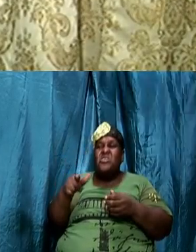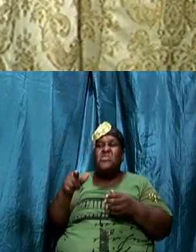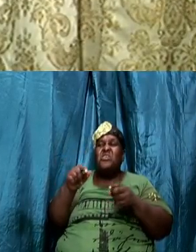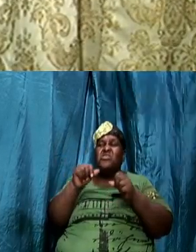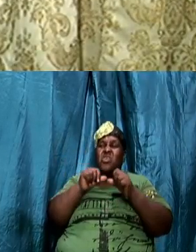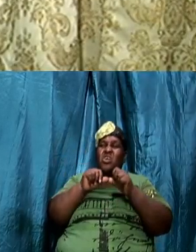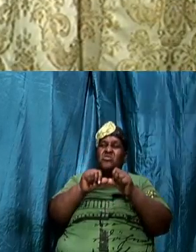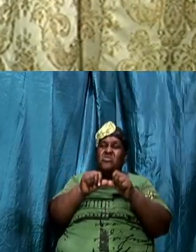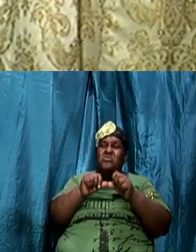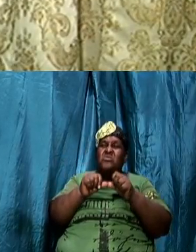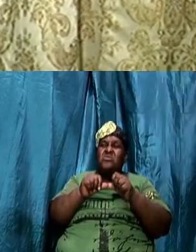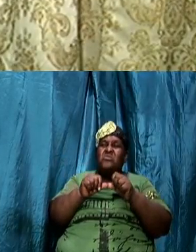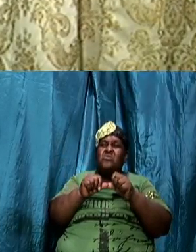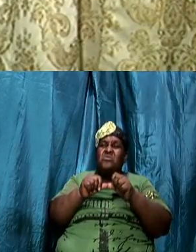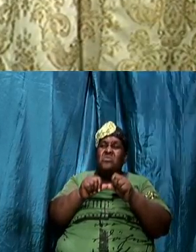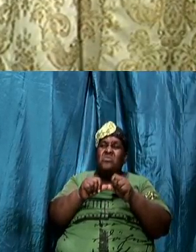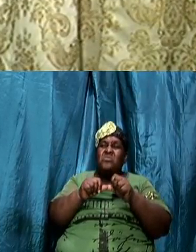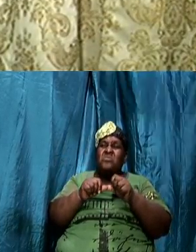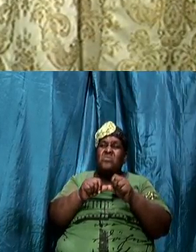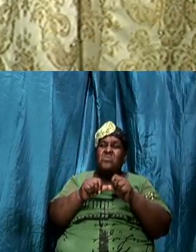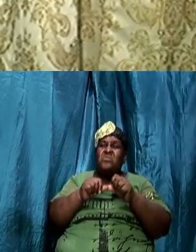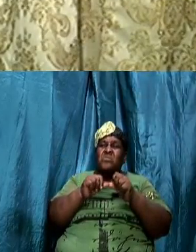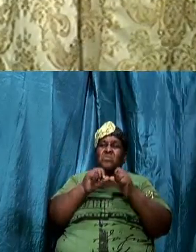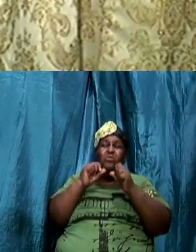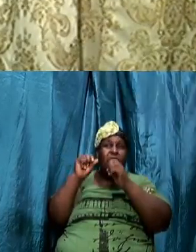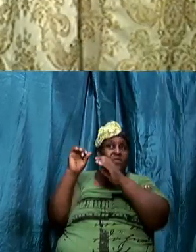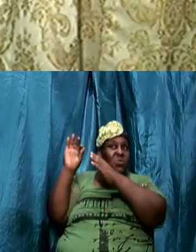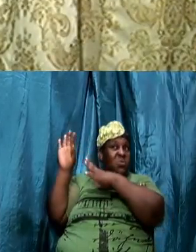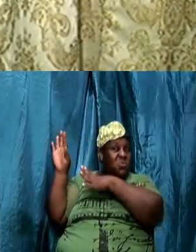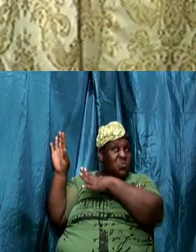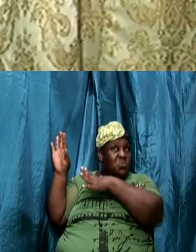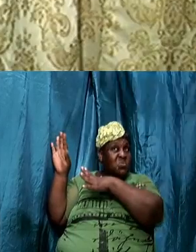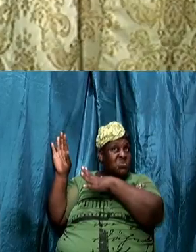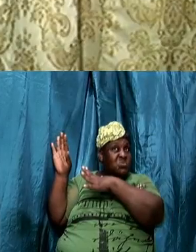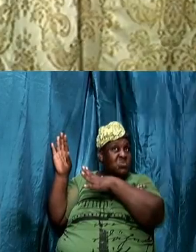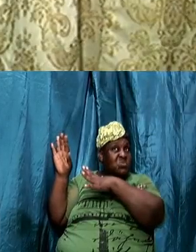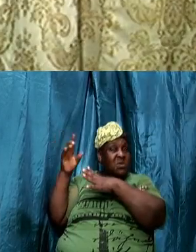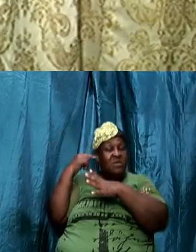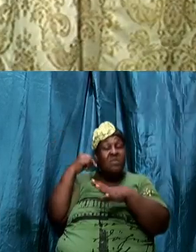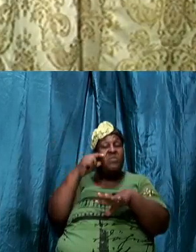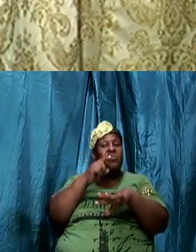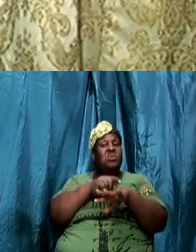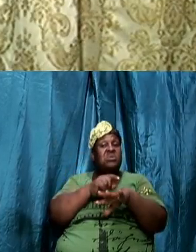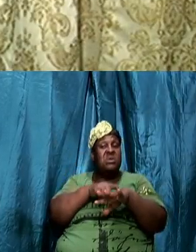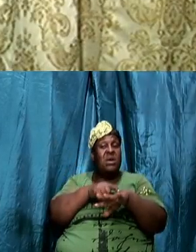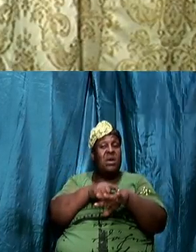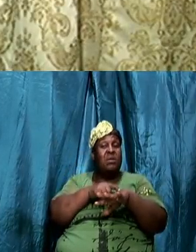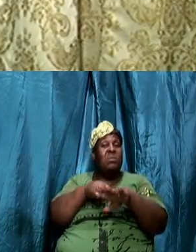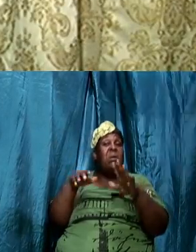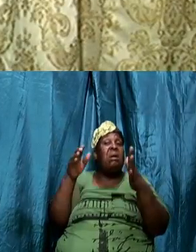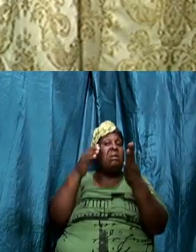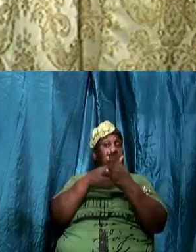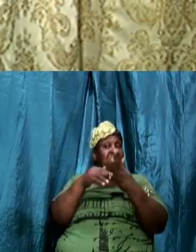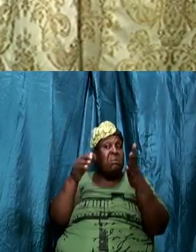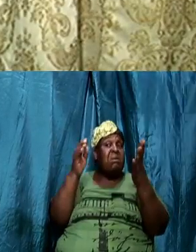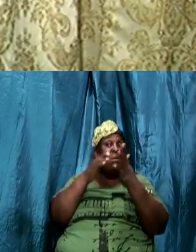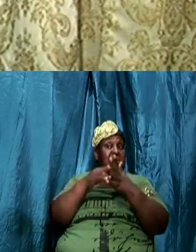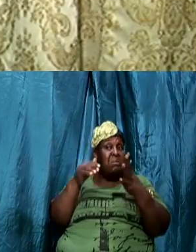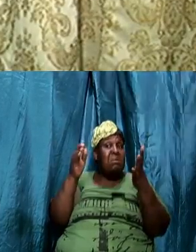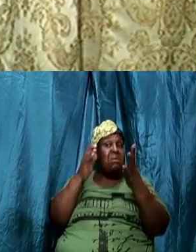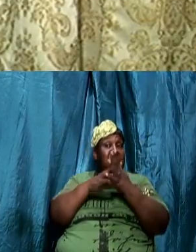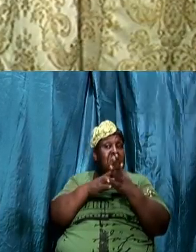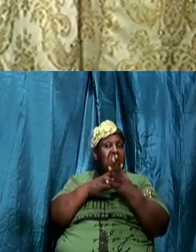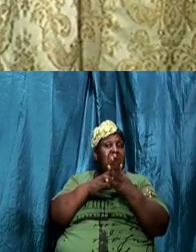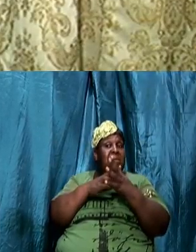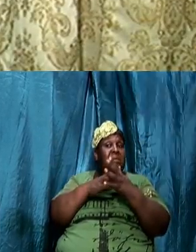to stiffen his neck after God over and over and over